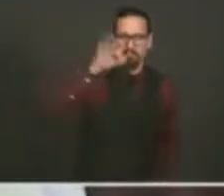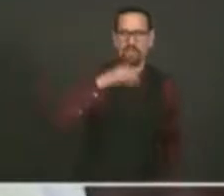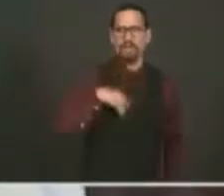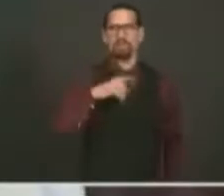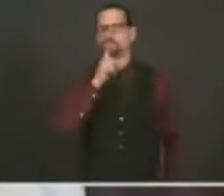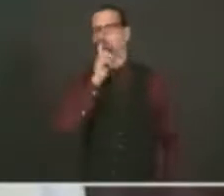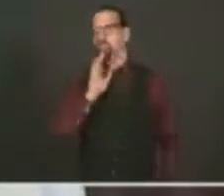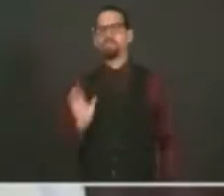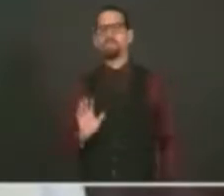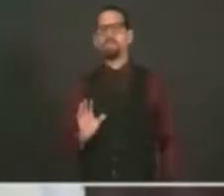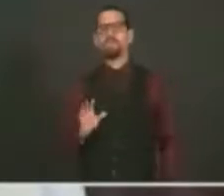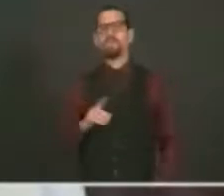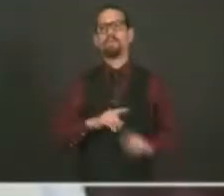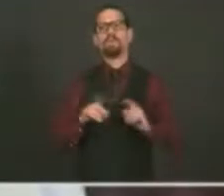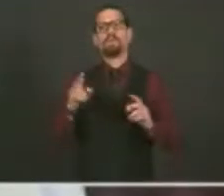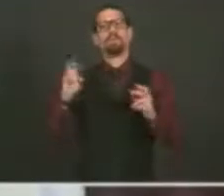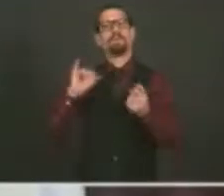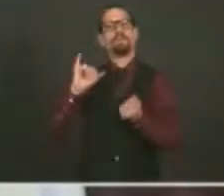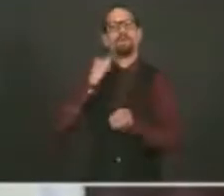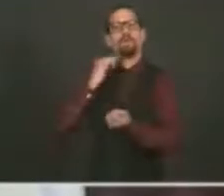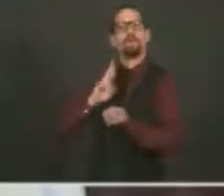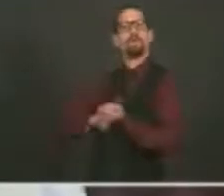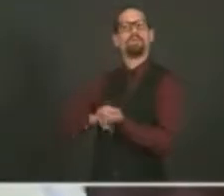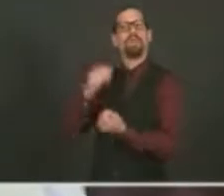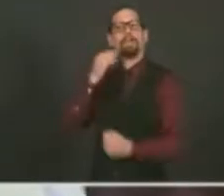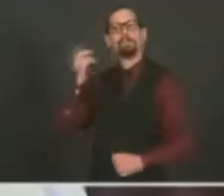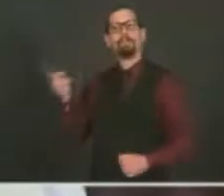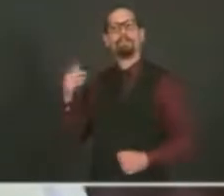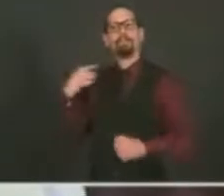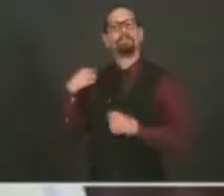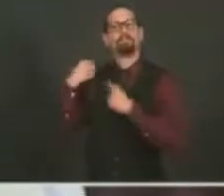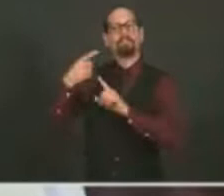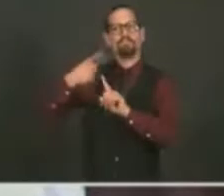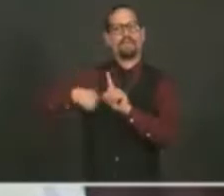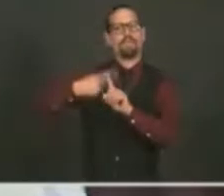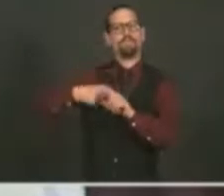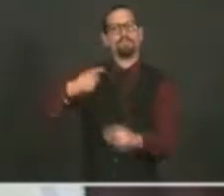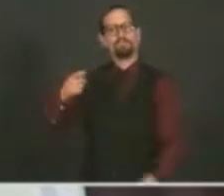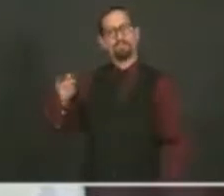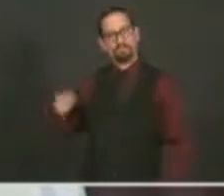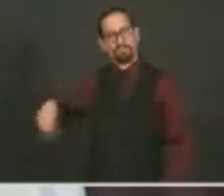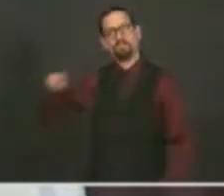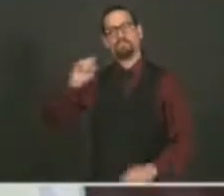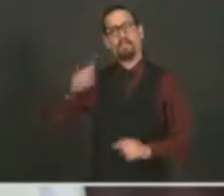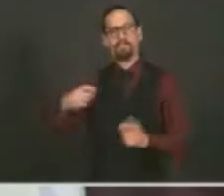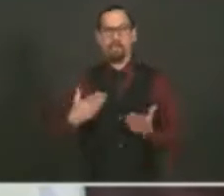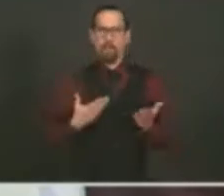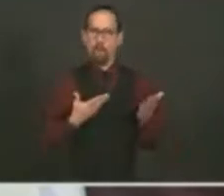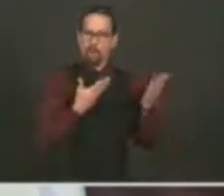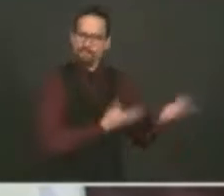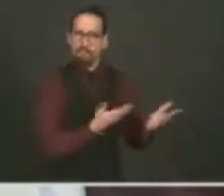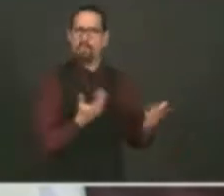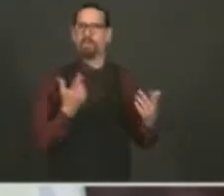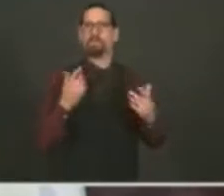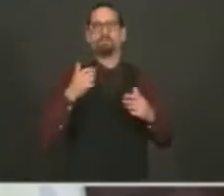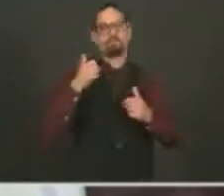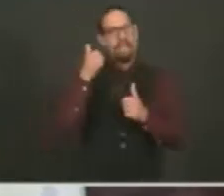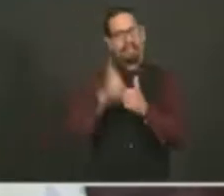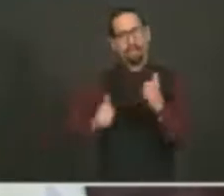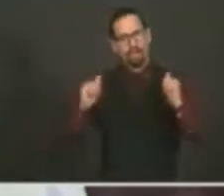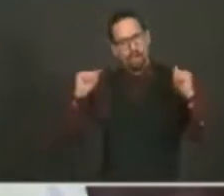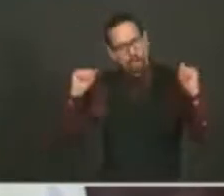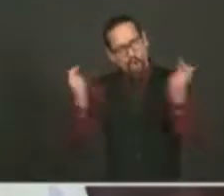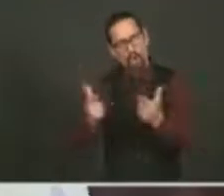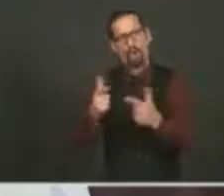what we've been doing in nursing homes for months, which is working. We offer it to every resident and every worker in every nursing